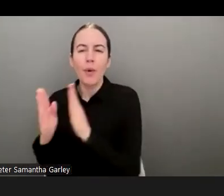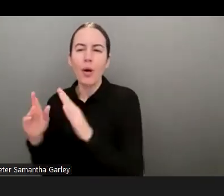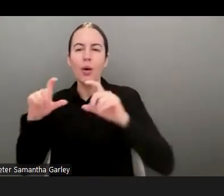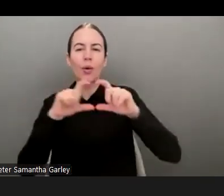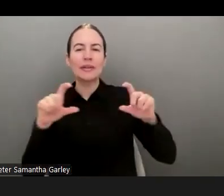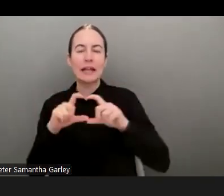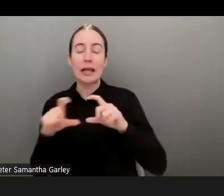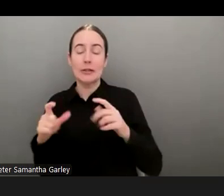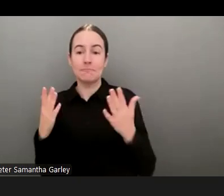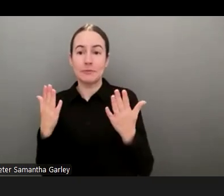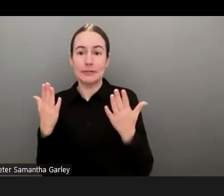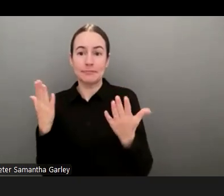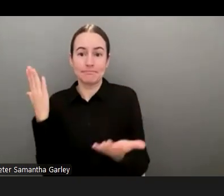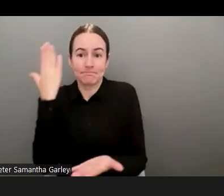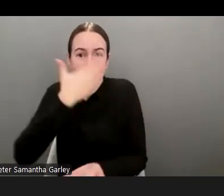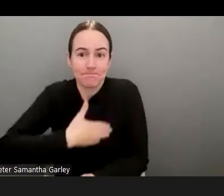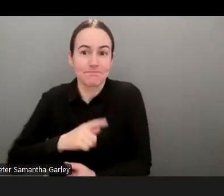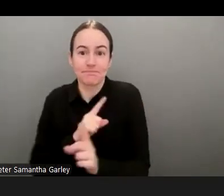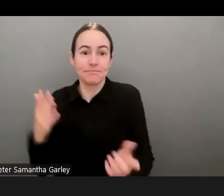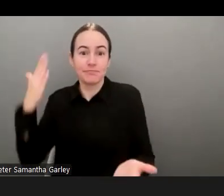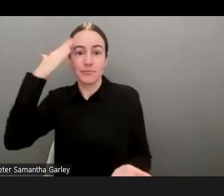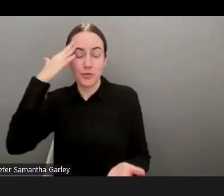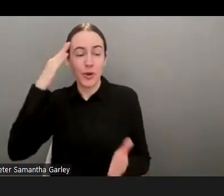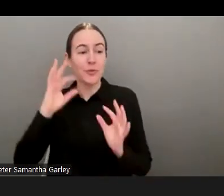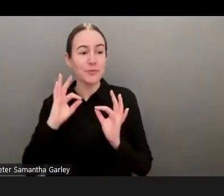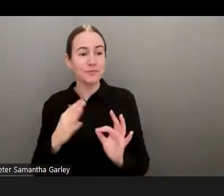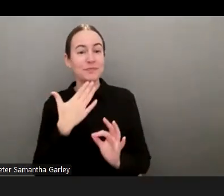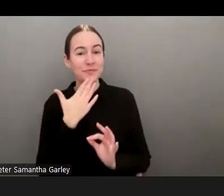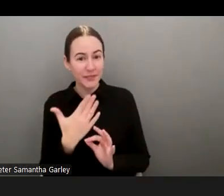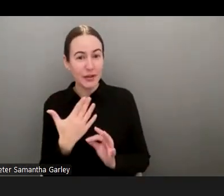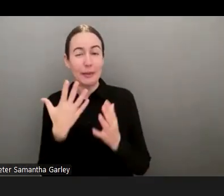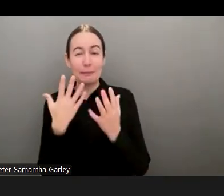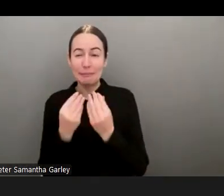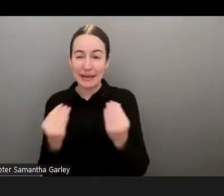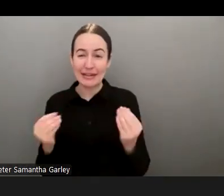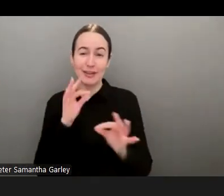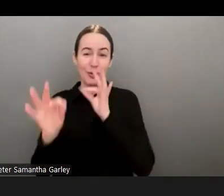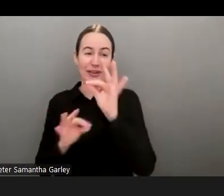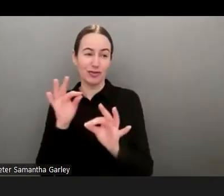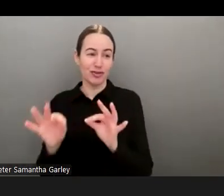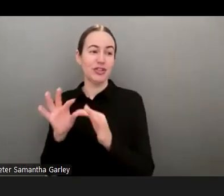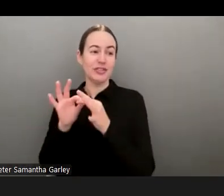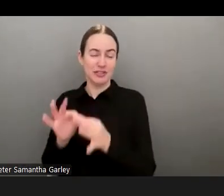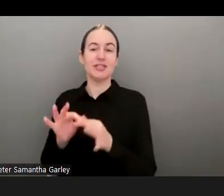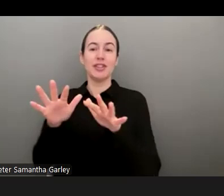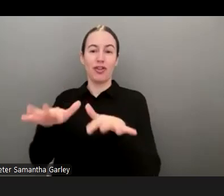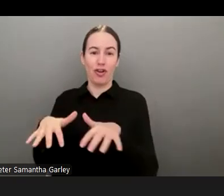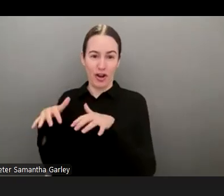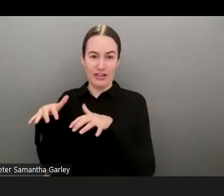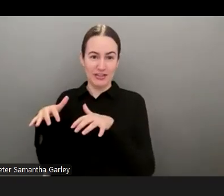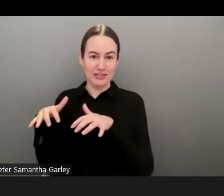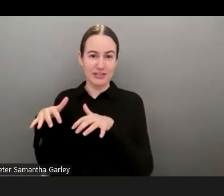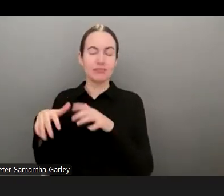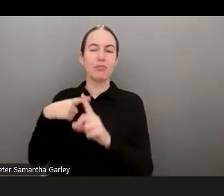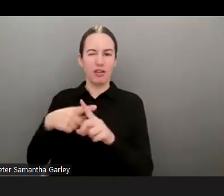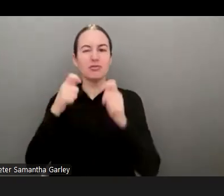know about this yet. So thank you very much. We have got loads of questions for you in the chat, so I will open up also the